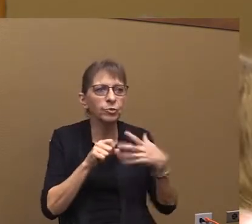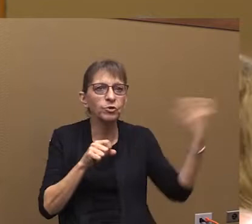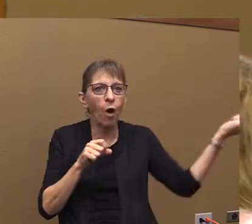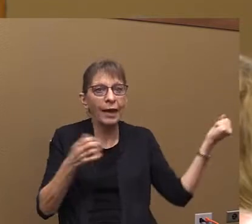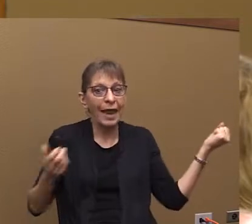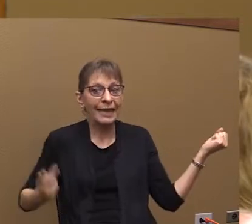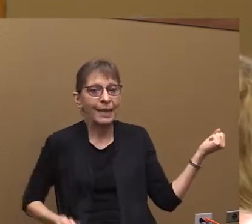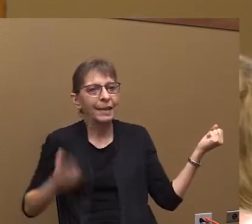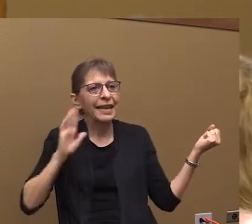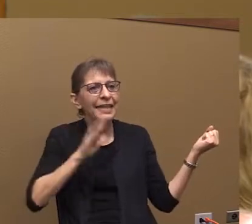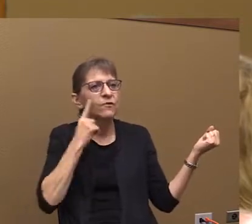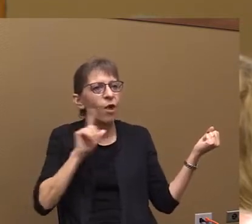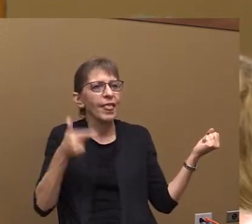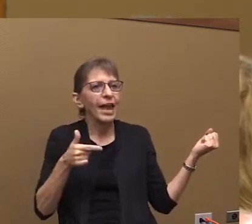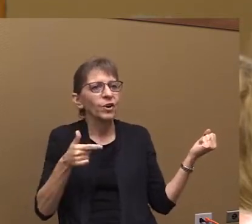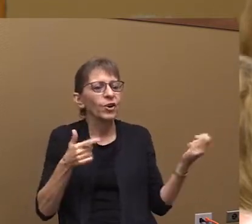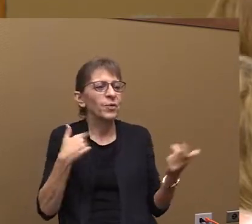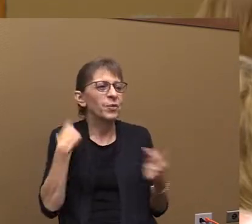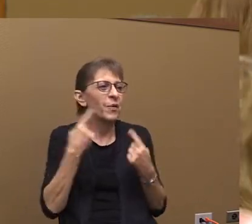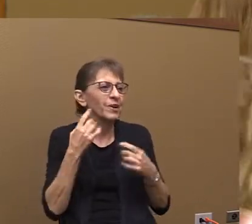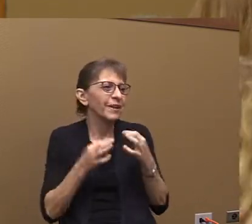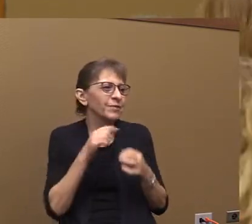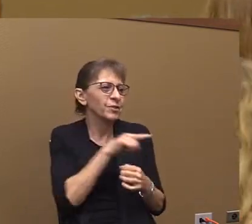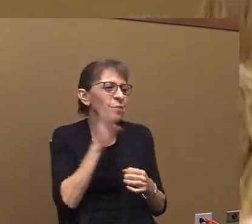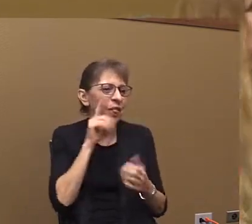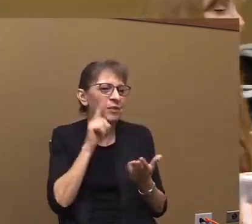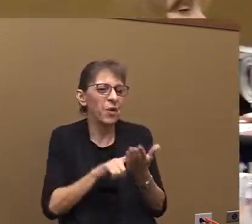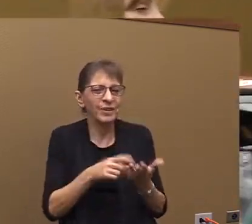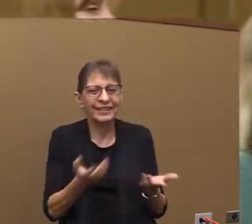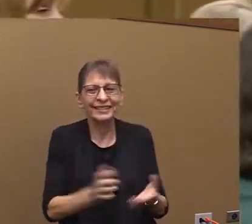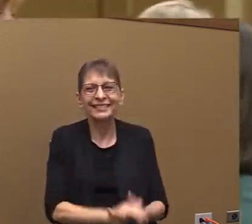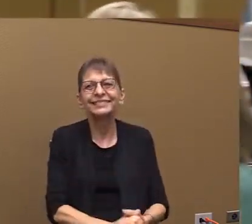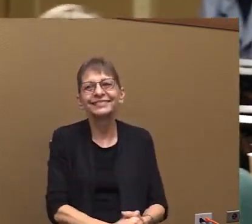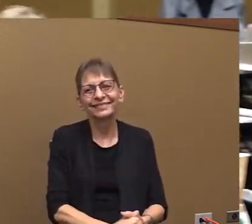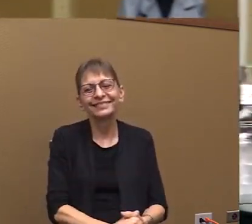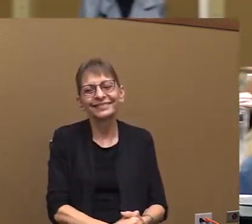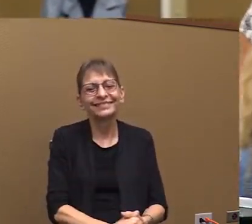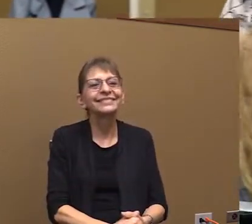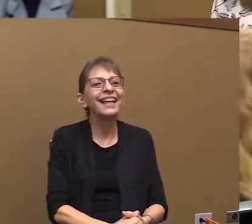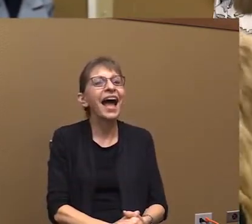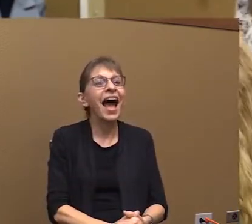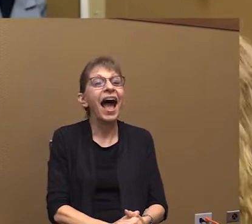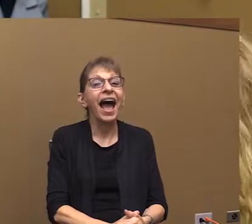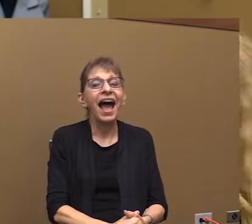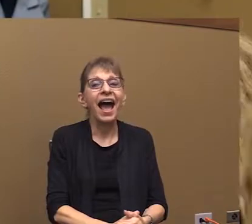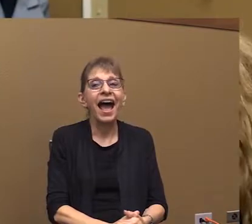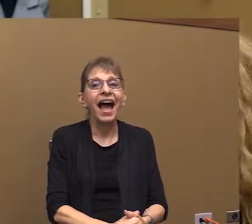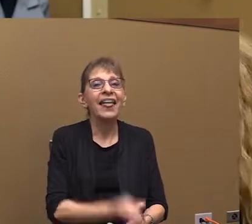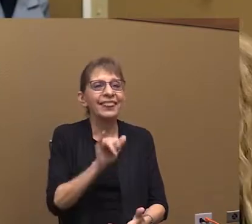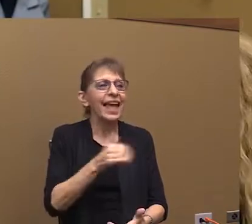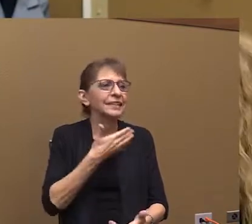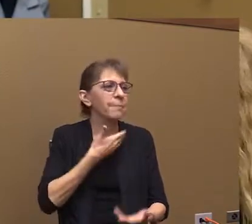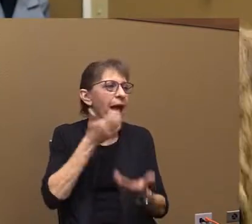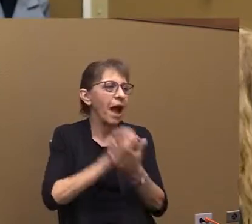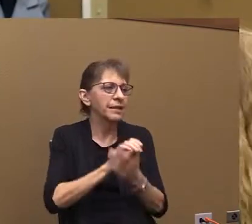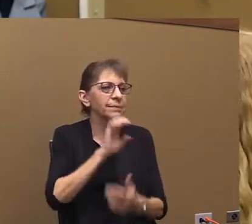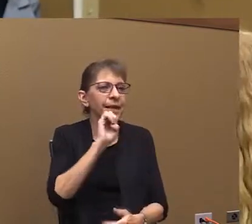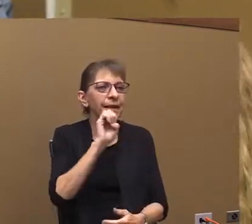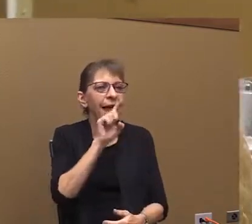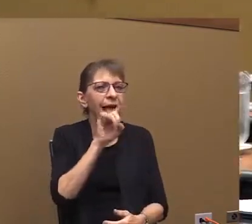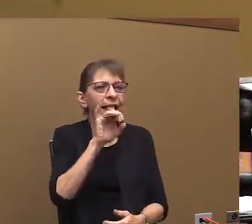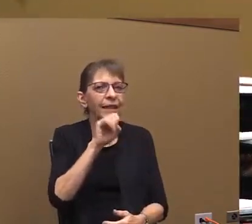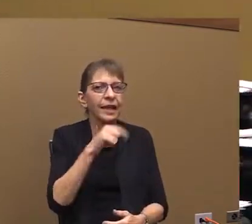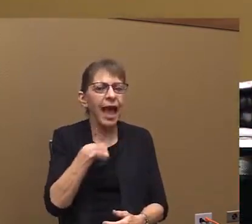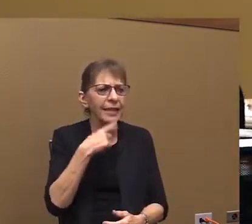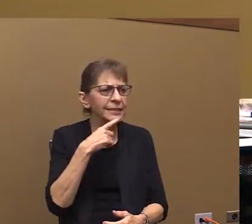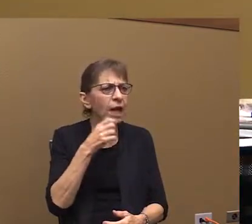later. So just wondering if she'll notice what happened. Yeah, what I said, that's my husband Elliot, I